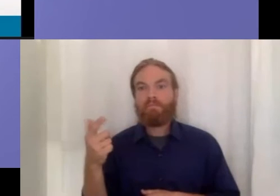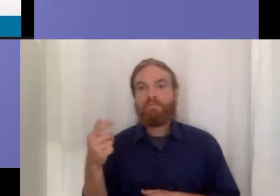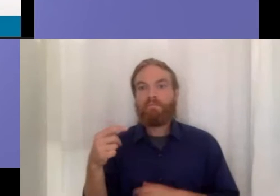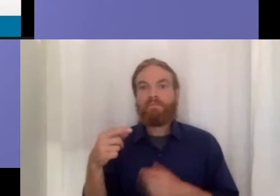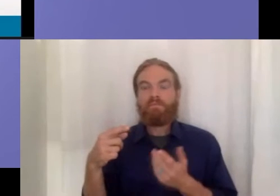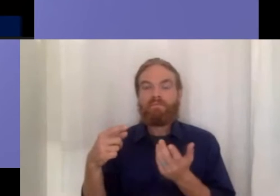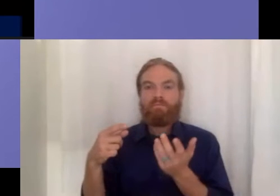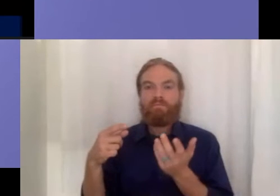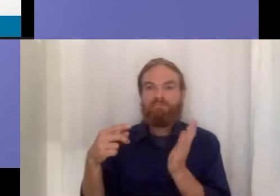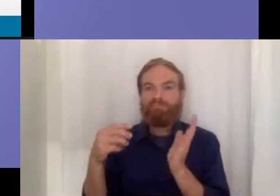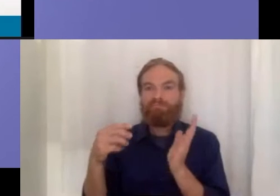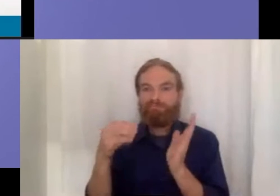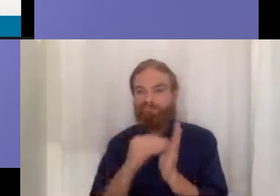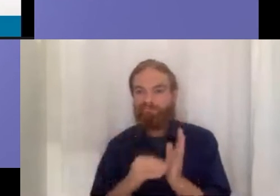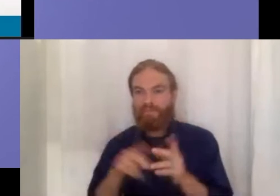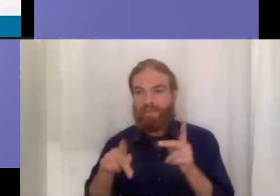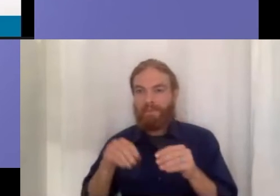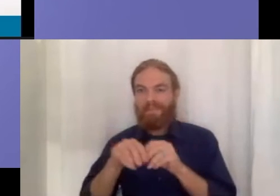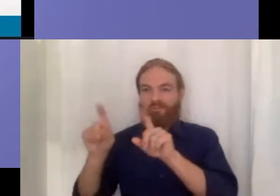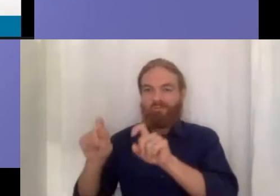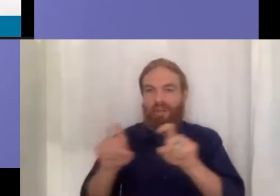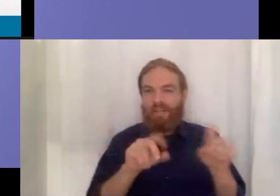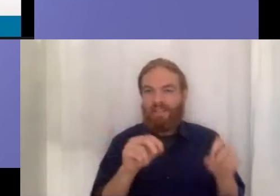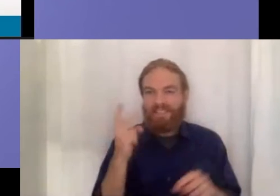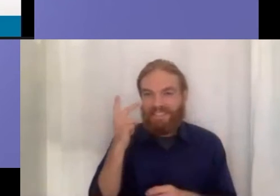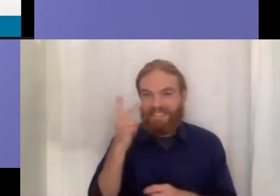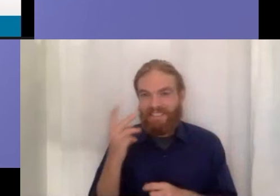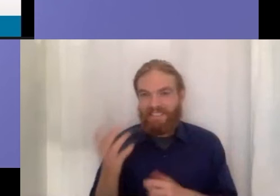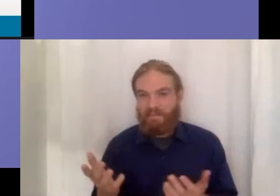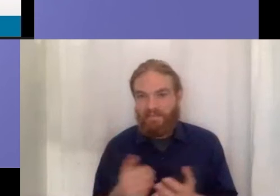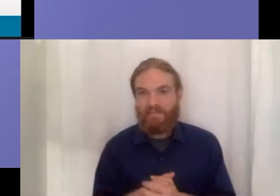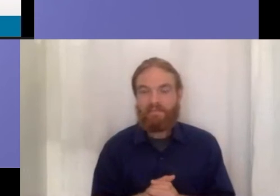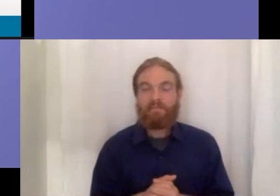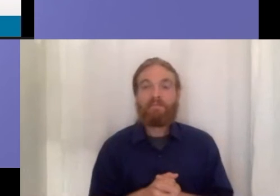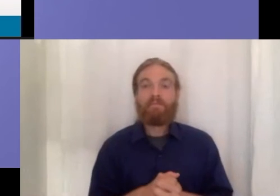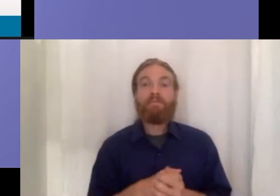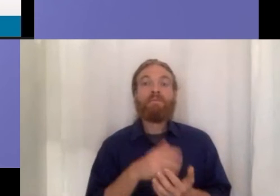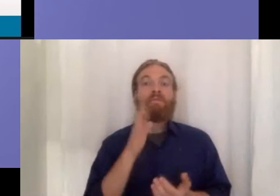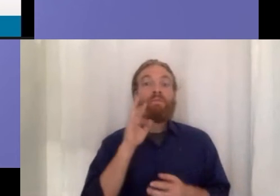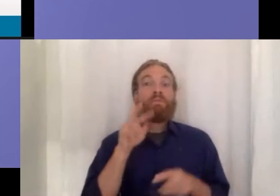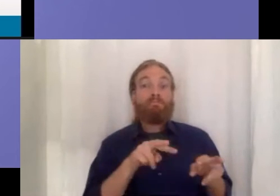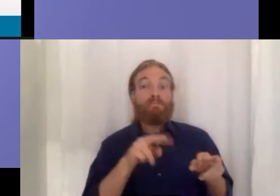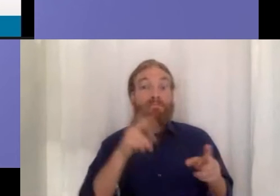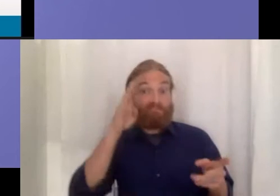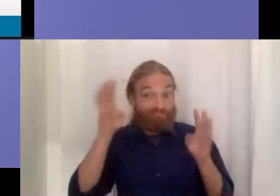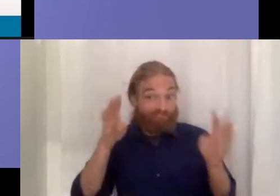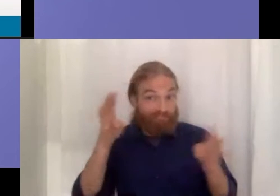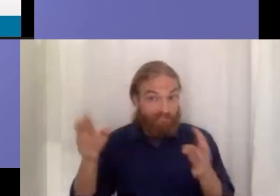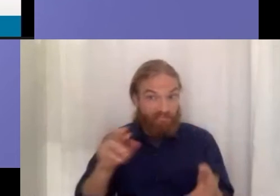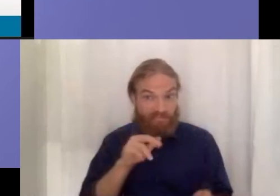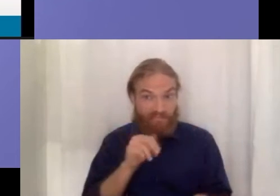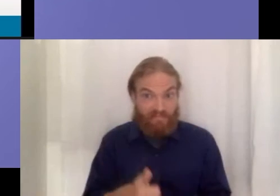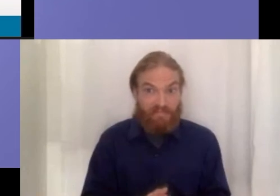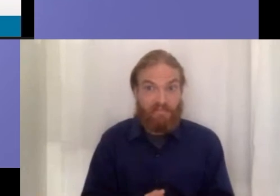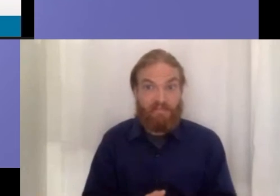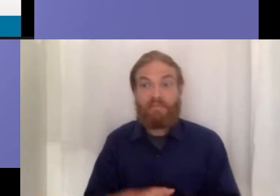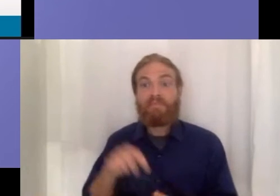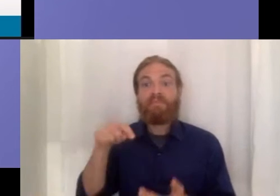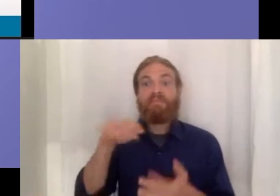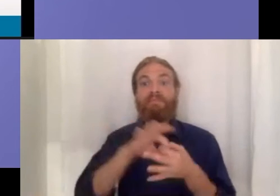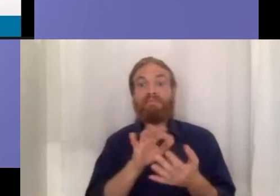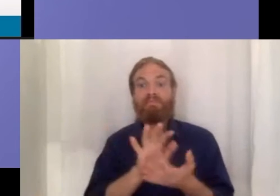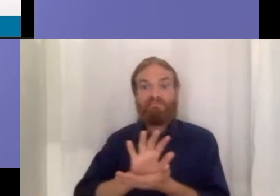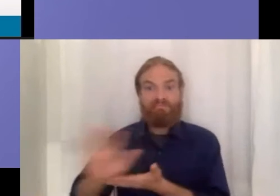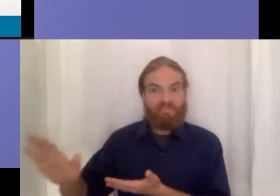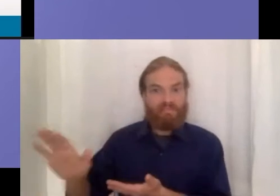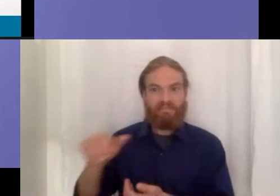and exclusion criteria, so it doesn't mean that you necessarily just get enrolled, but you may have an